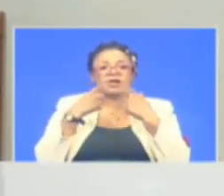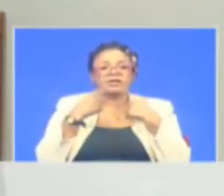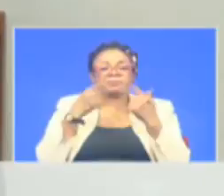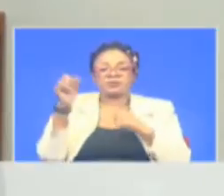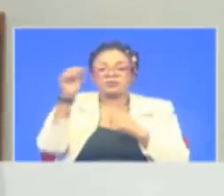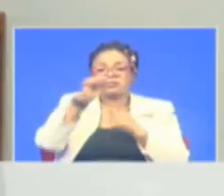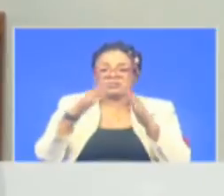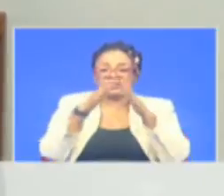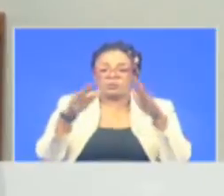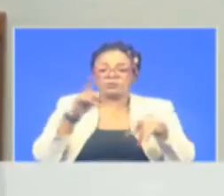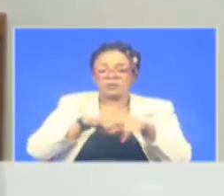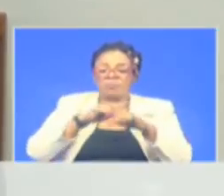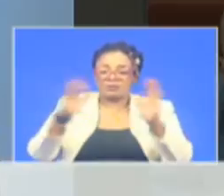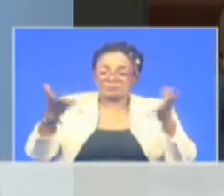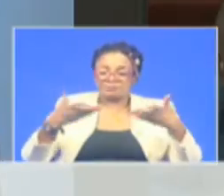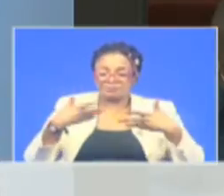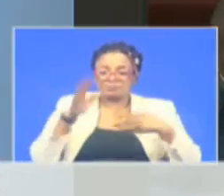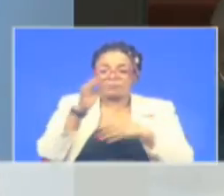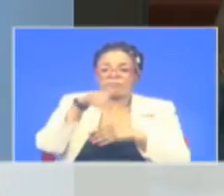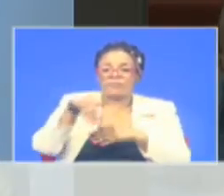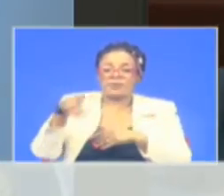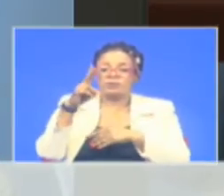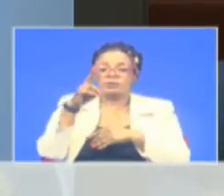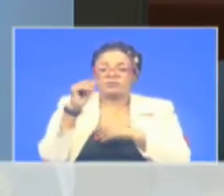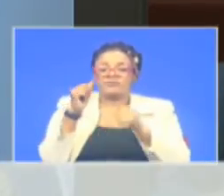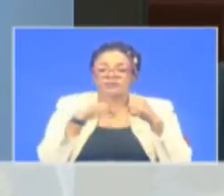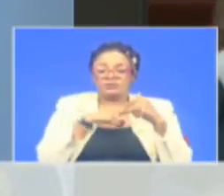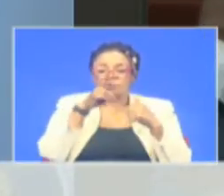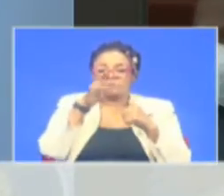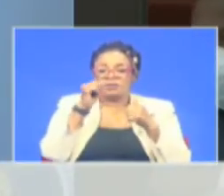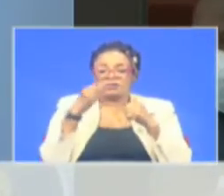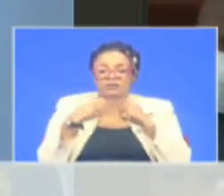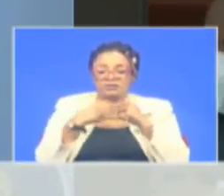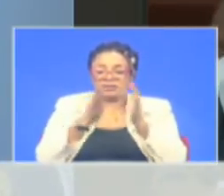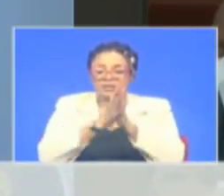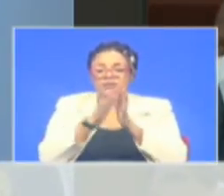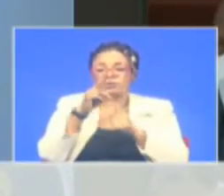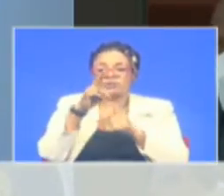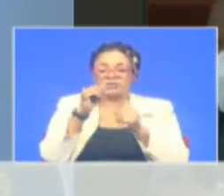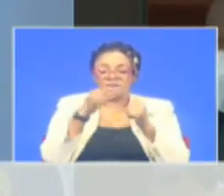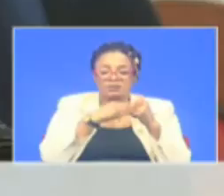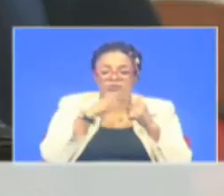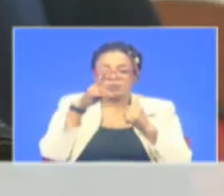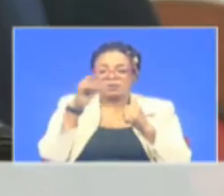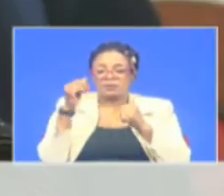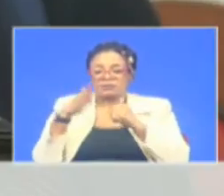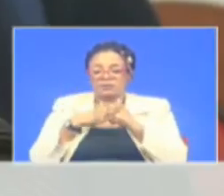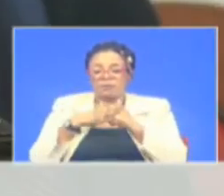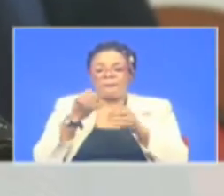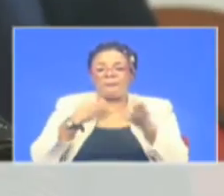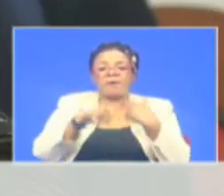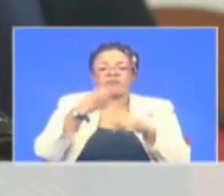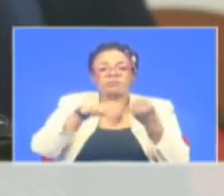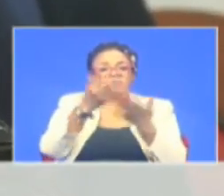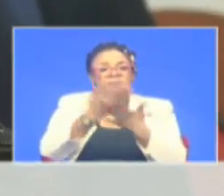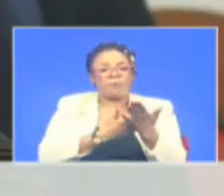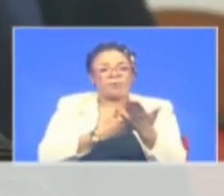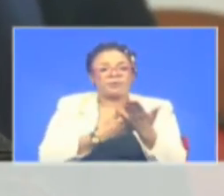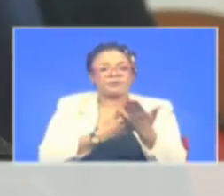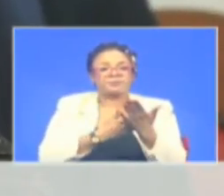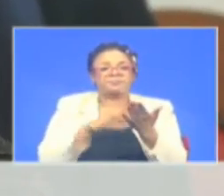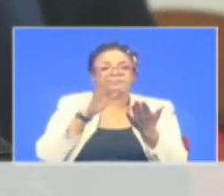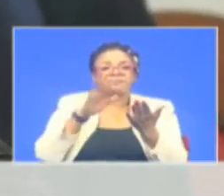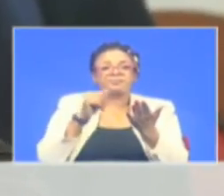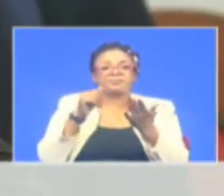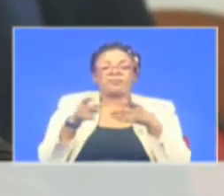the DPP's 2017, 2018 and 2018-2019 performance reports from the